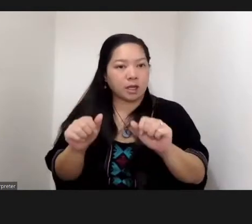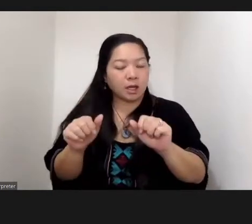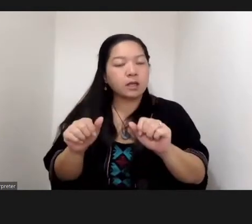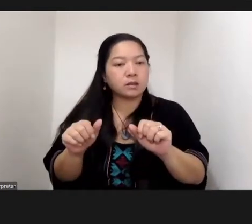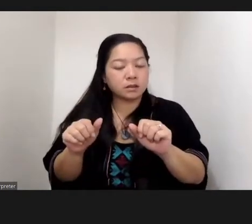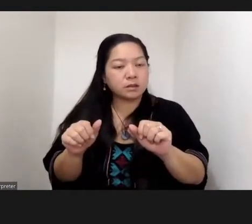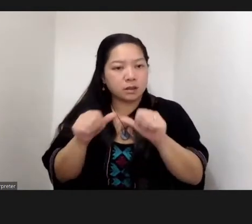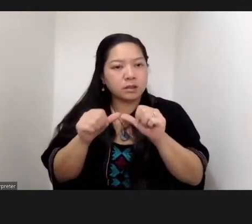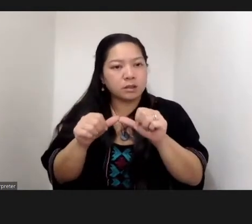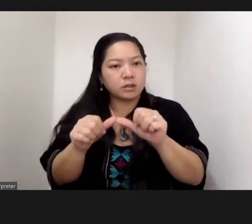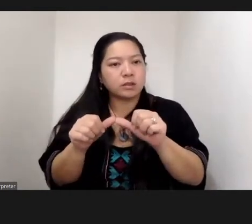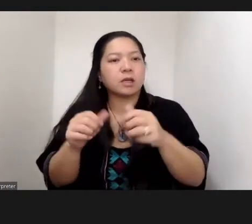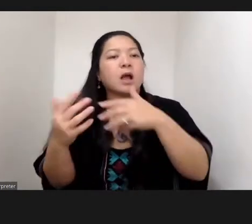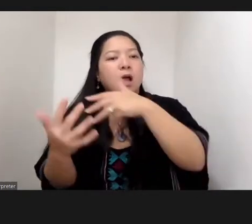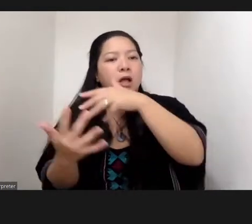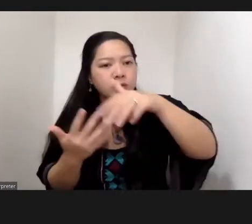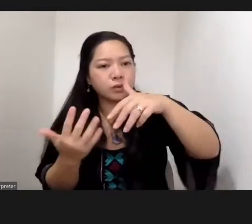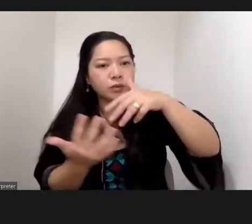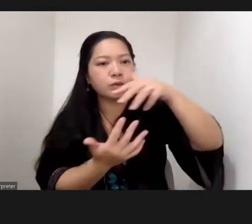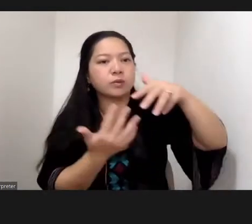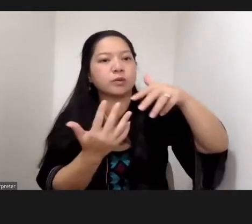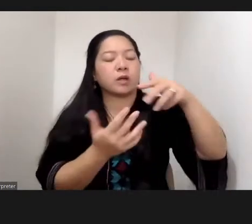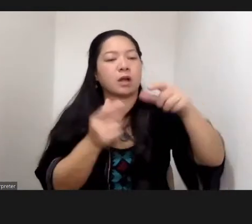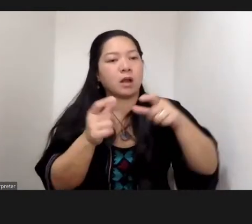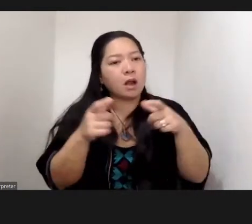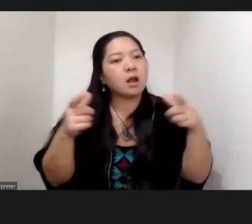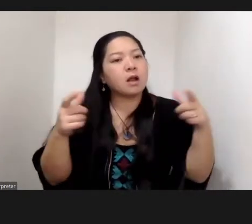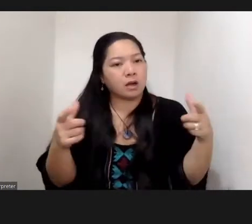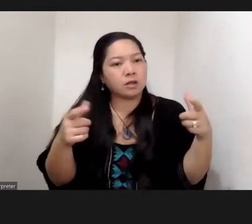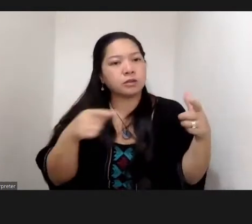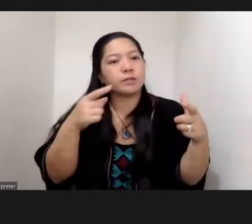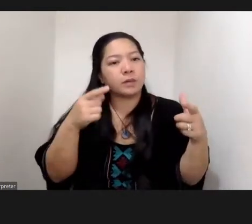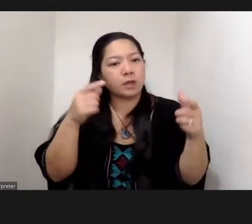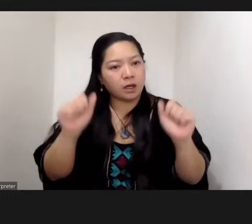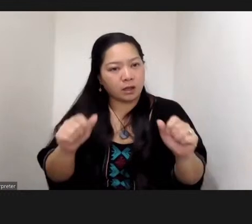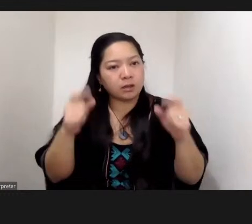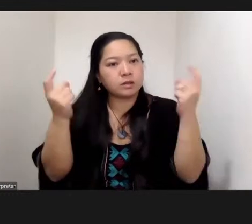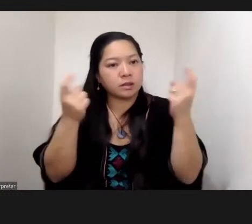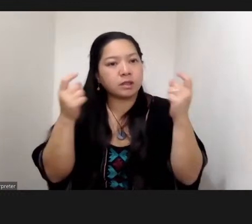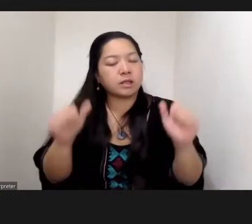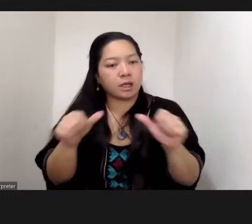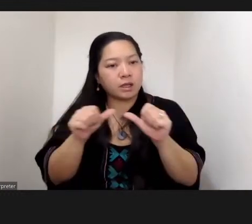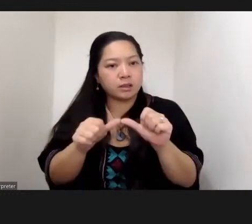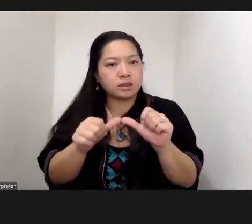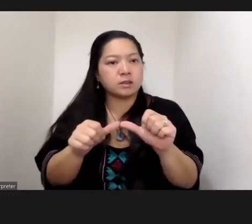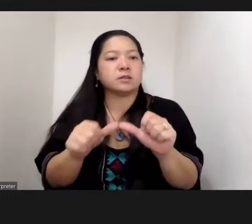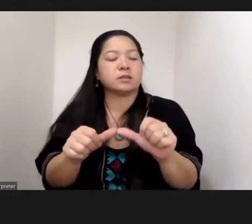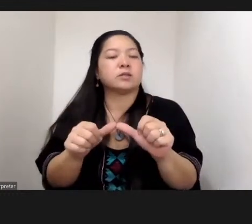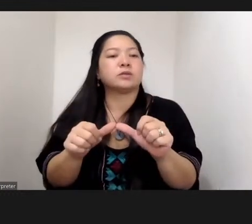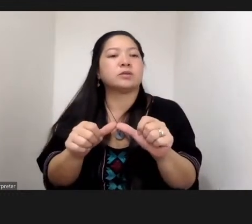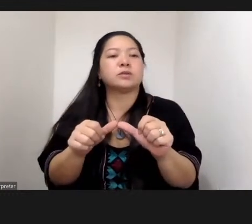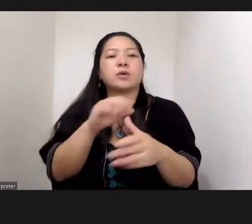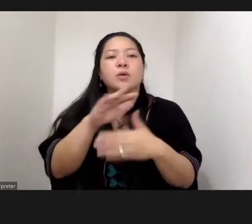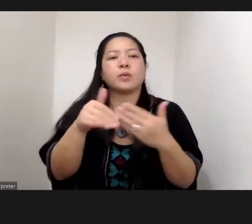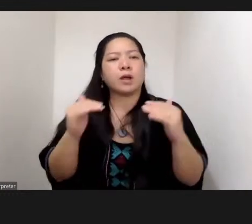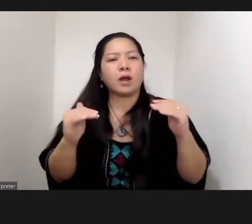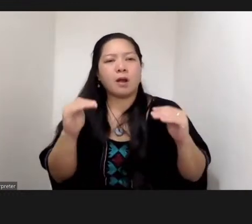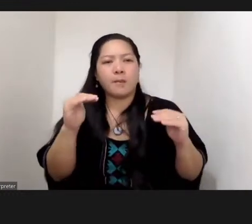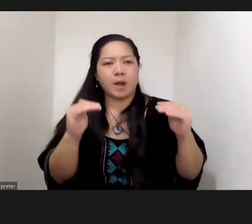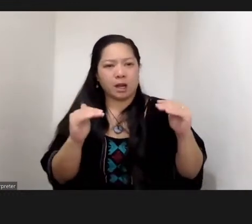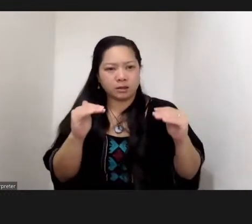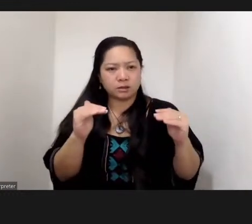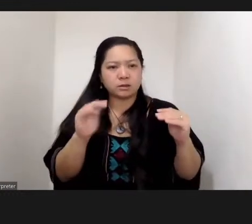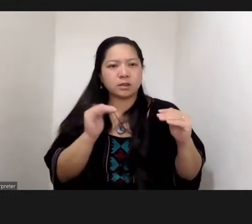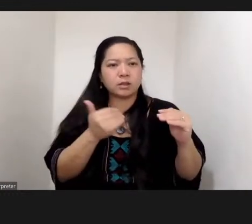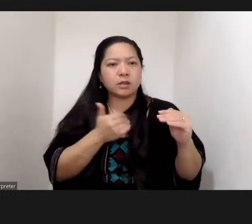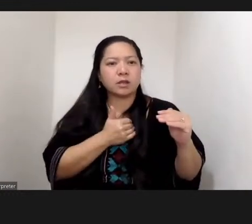and social gatherings and larger public events can resume. We are balancing our road